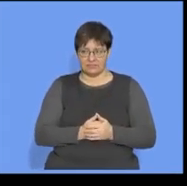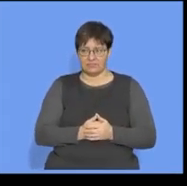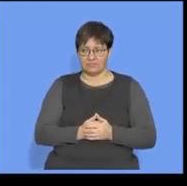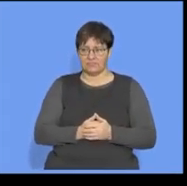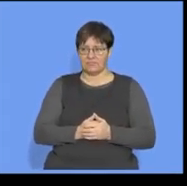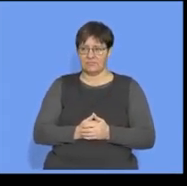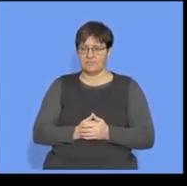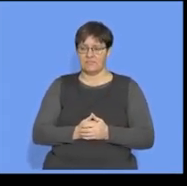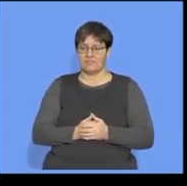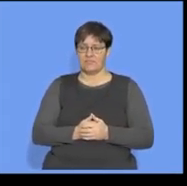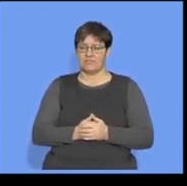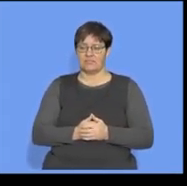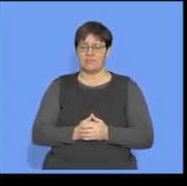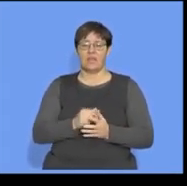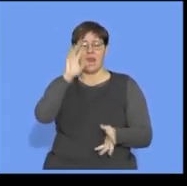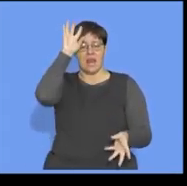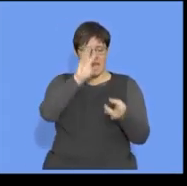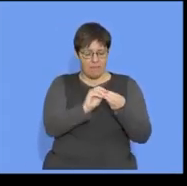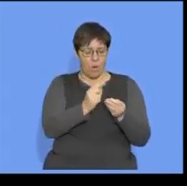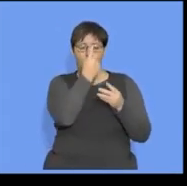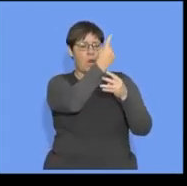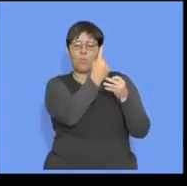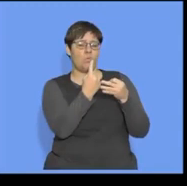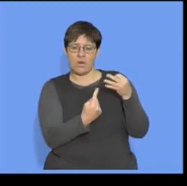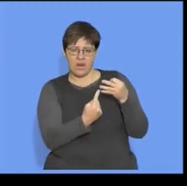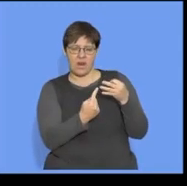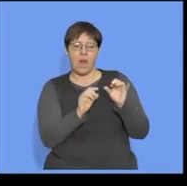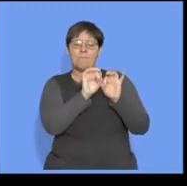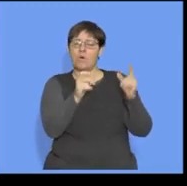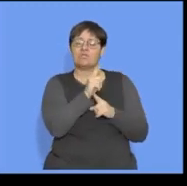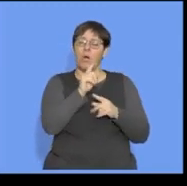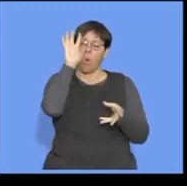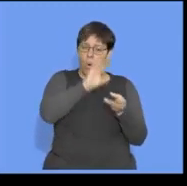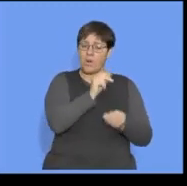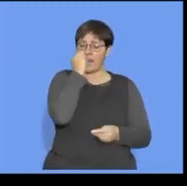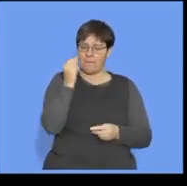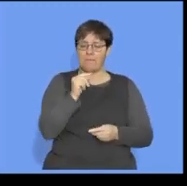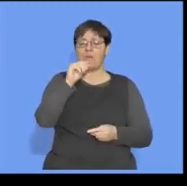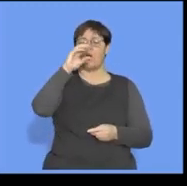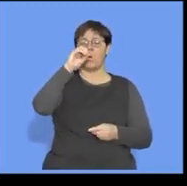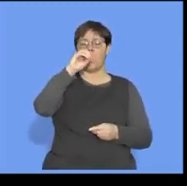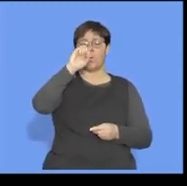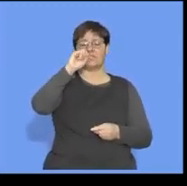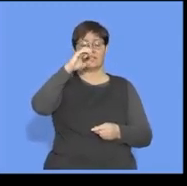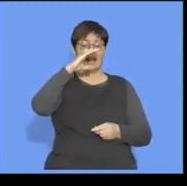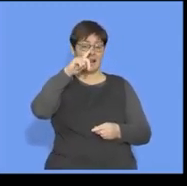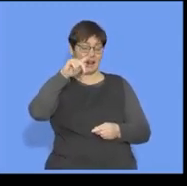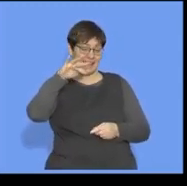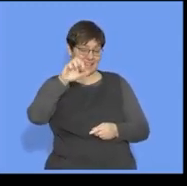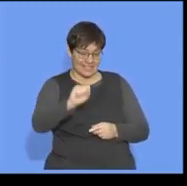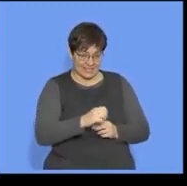the questions. Then it says, provide the collective name for bones found